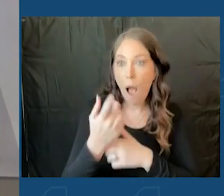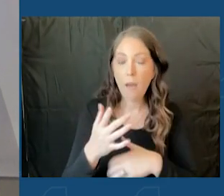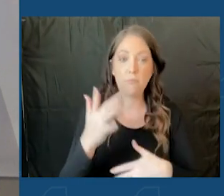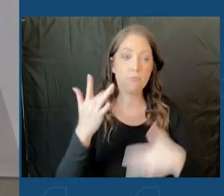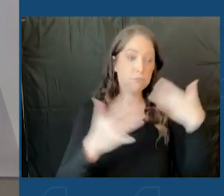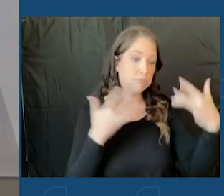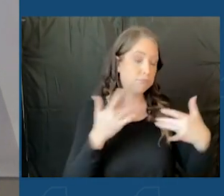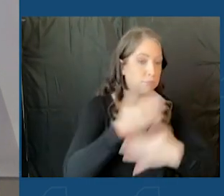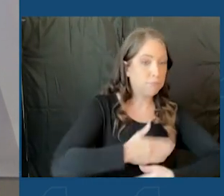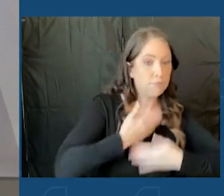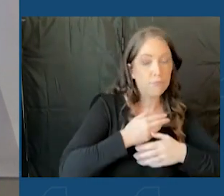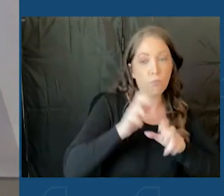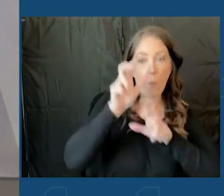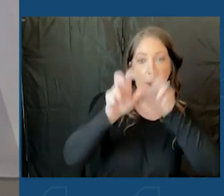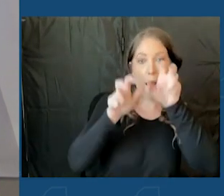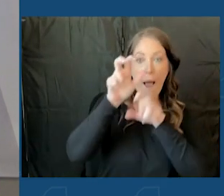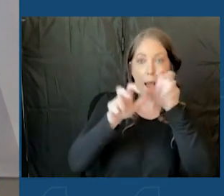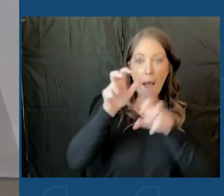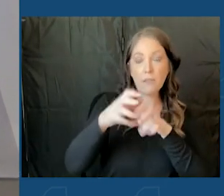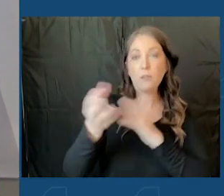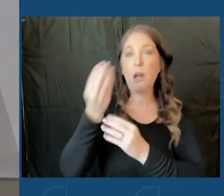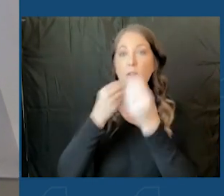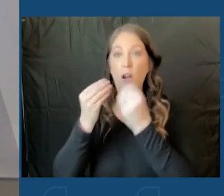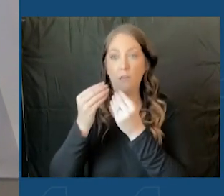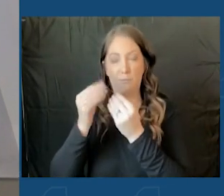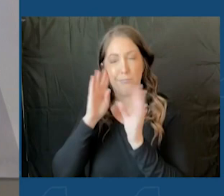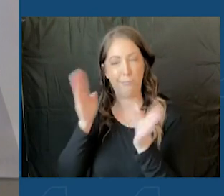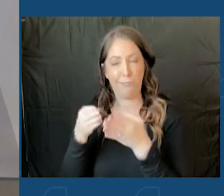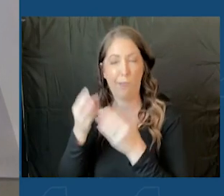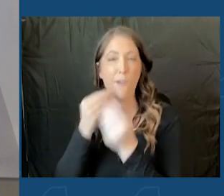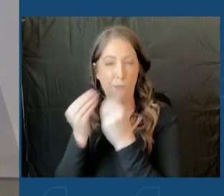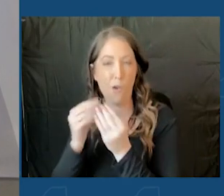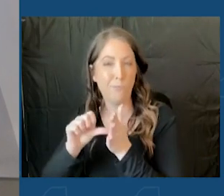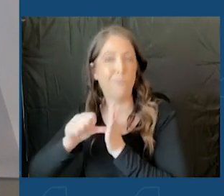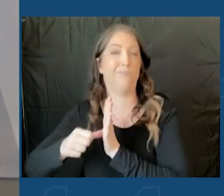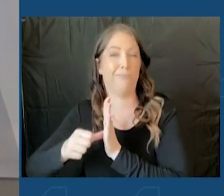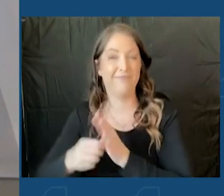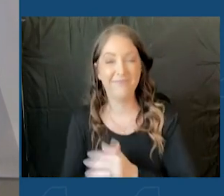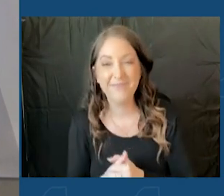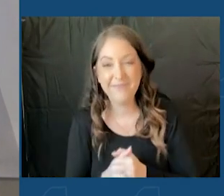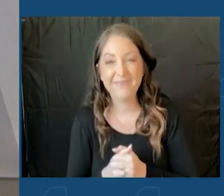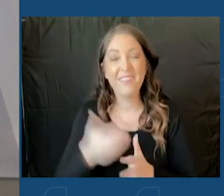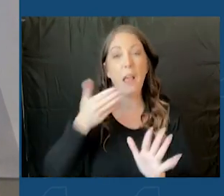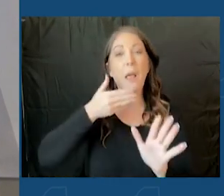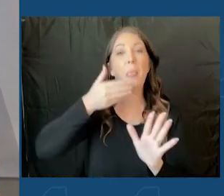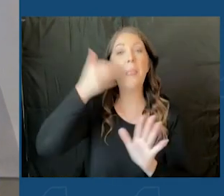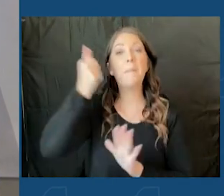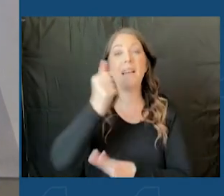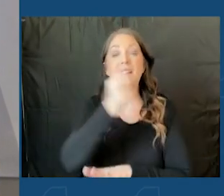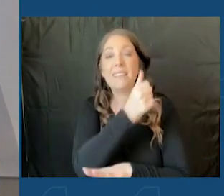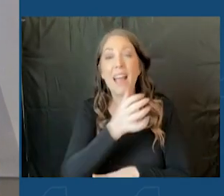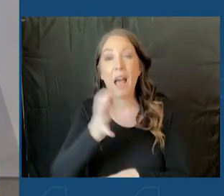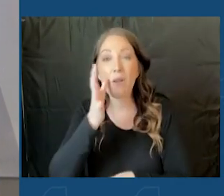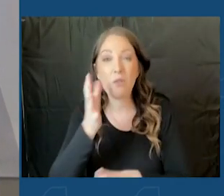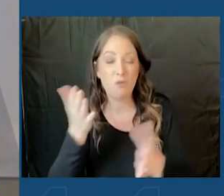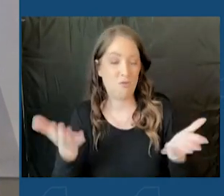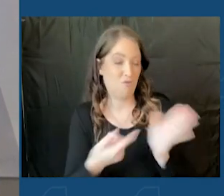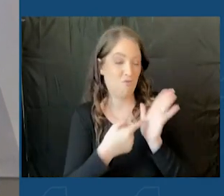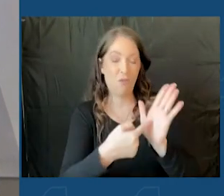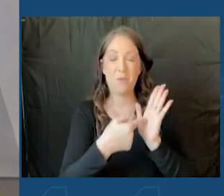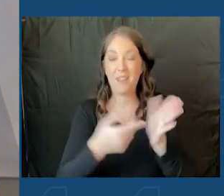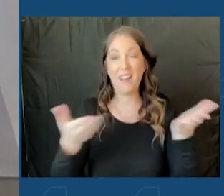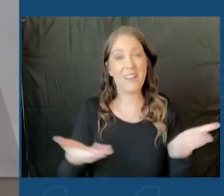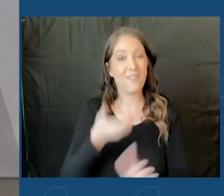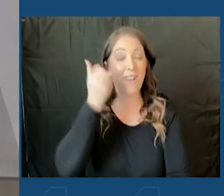rides, food. It's all about the food. And the very best of New York agriculture is represented right here every